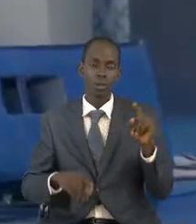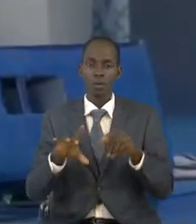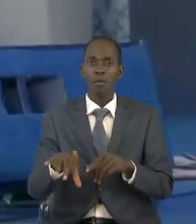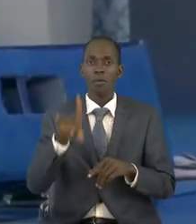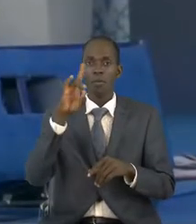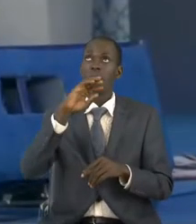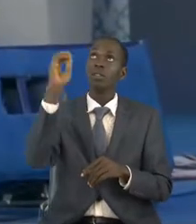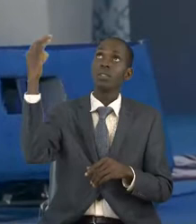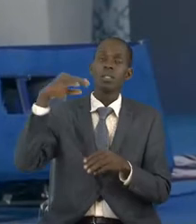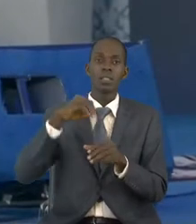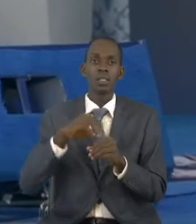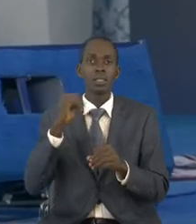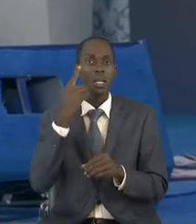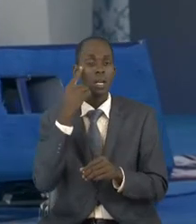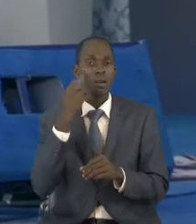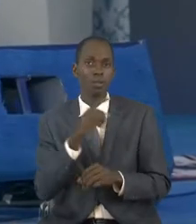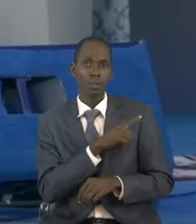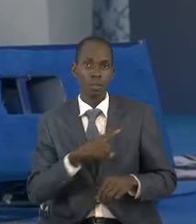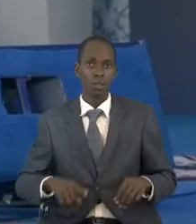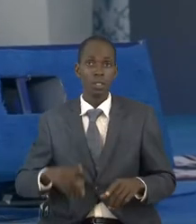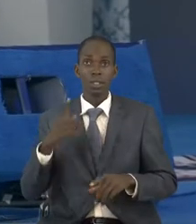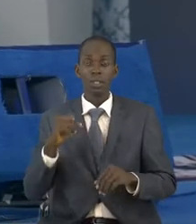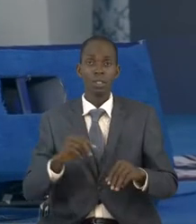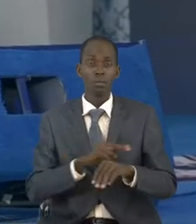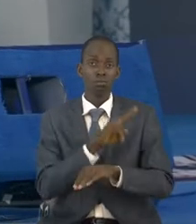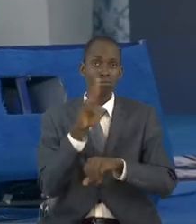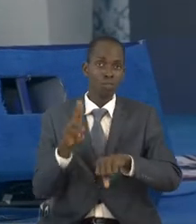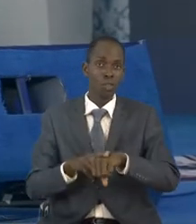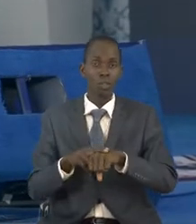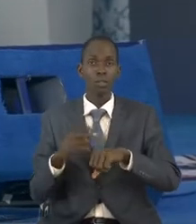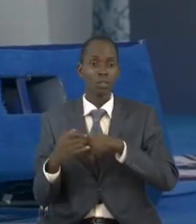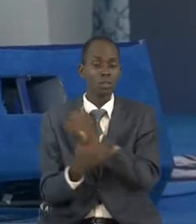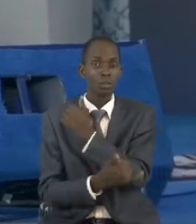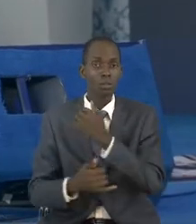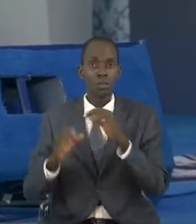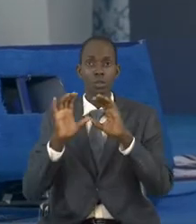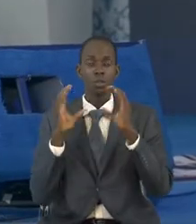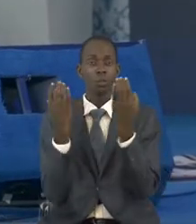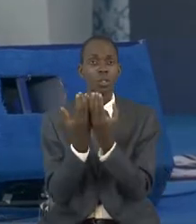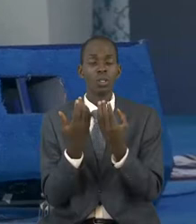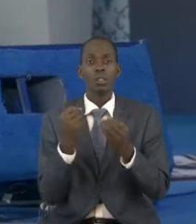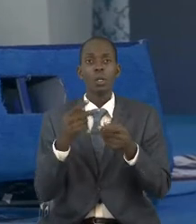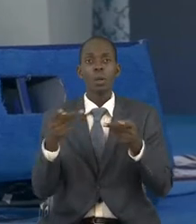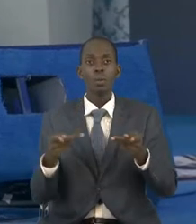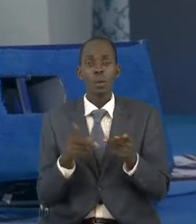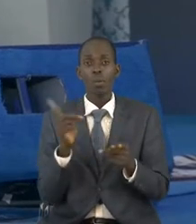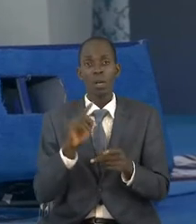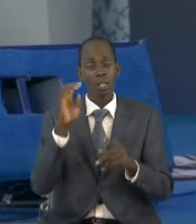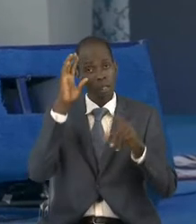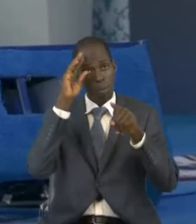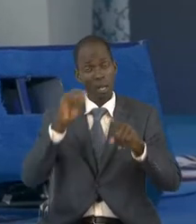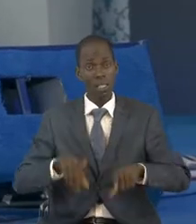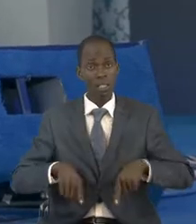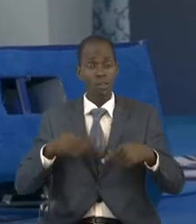the Lord. The nation, the community, the place where he lived was corrupt, but